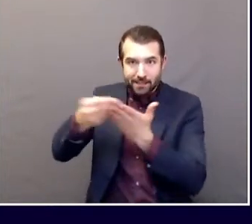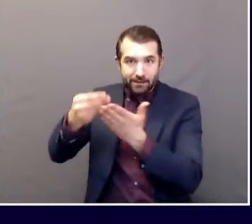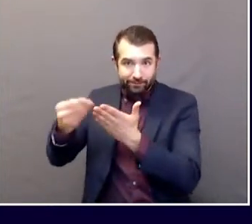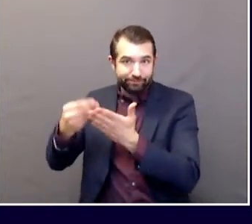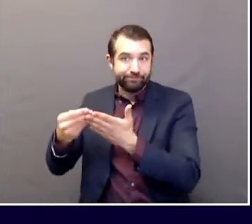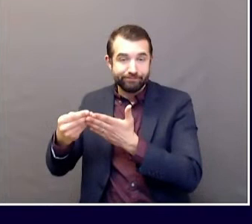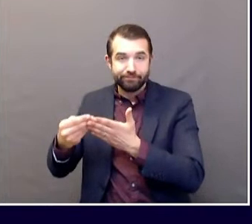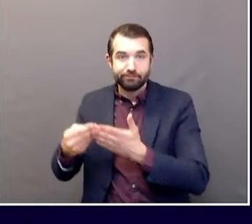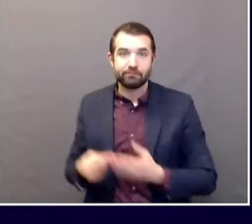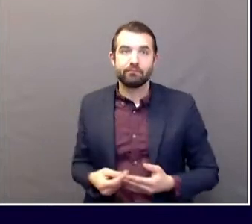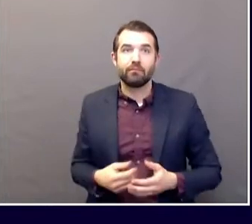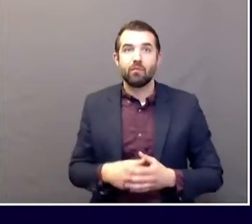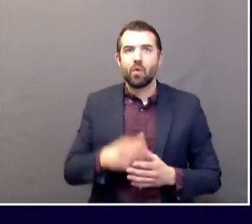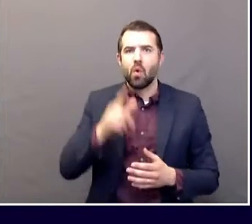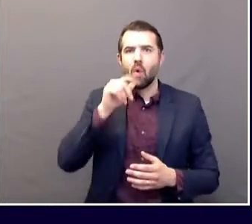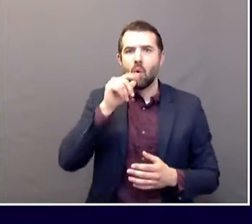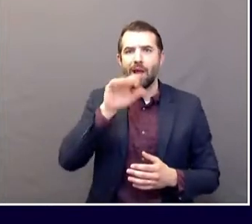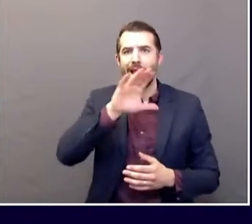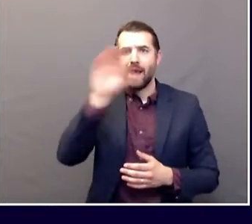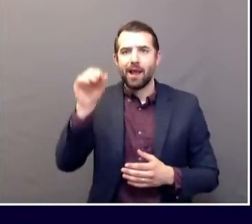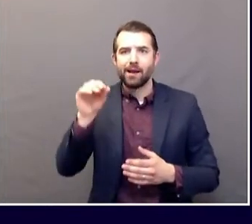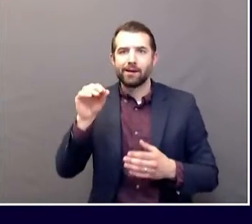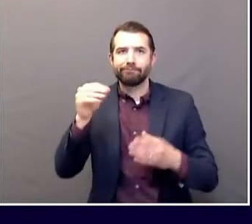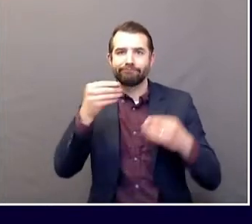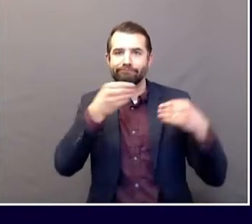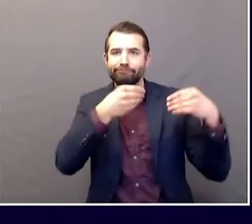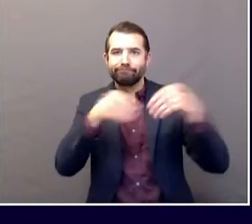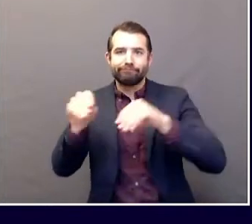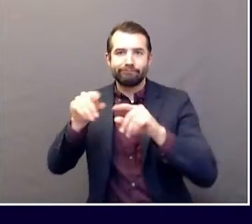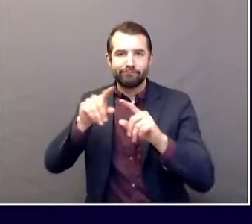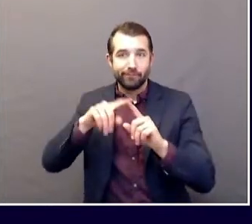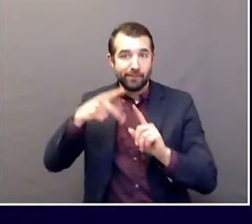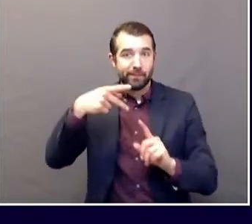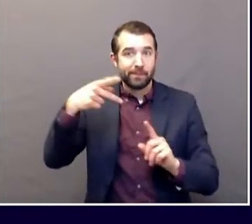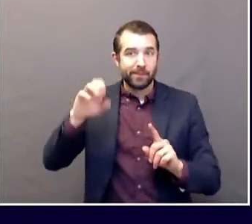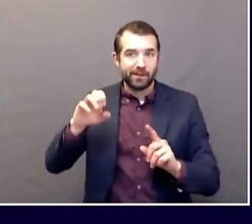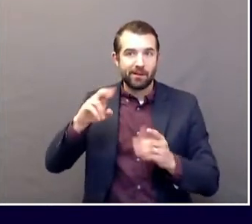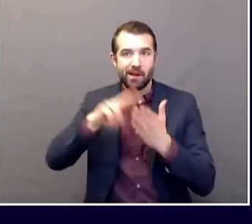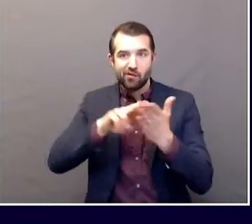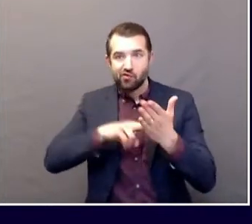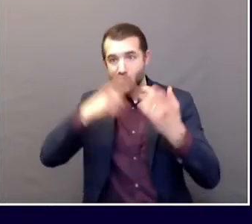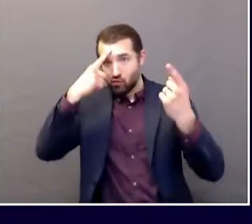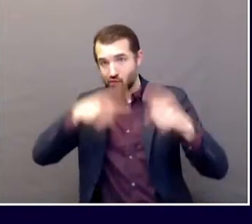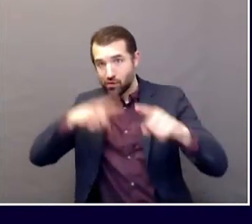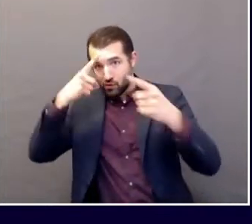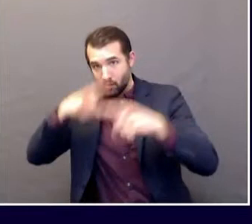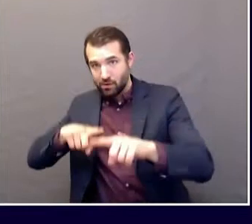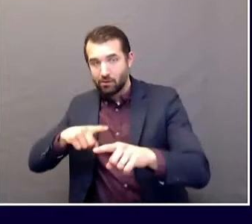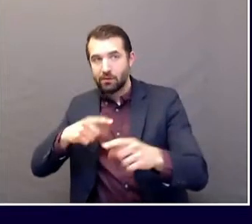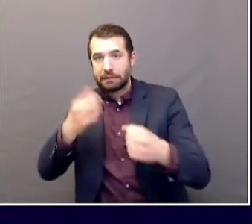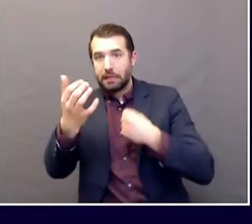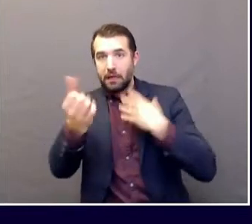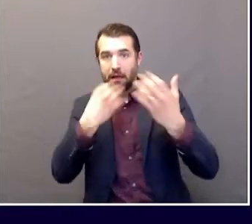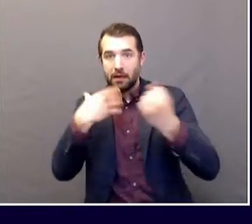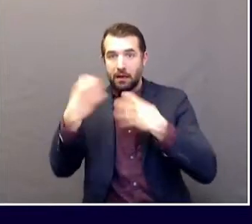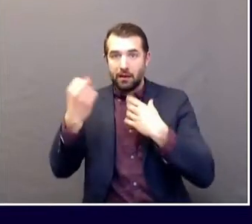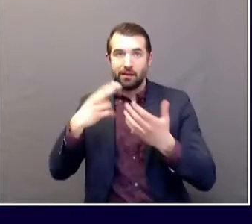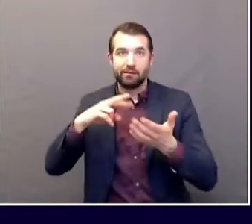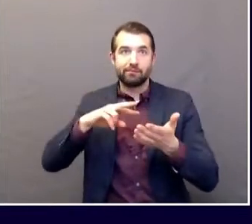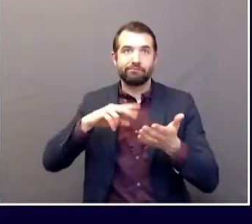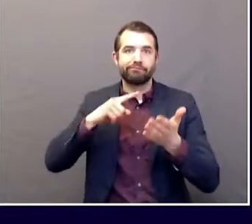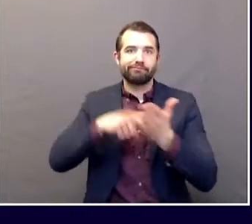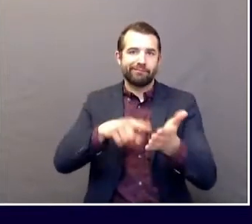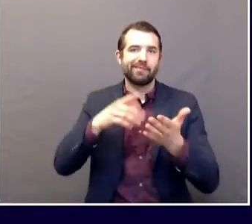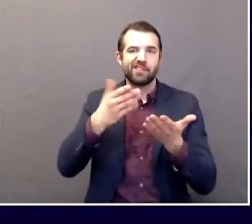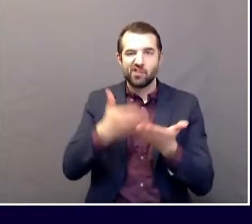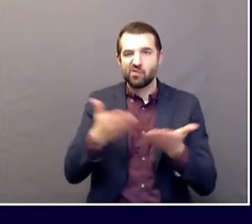a large number of samples of any of the products that they were offering to us. And we put those samples through their paces. For